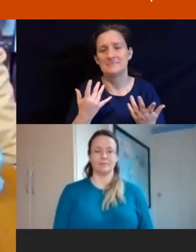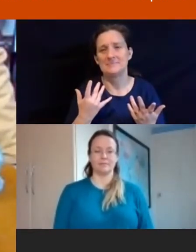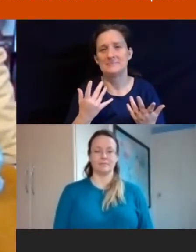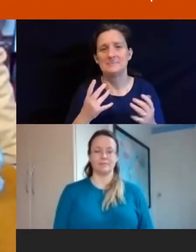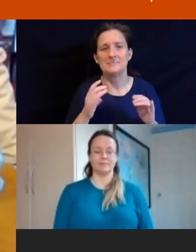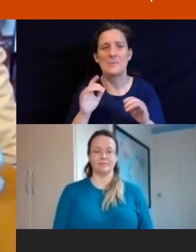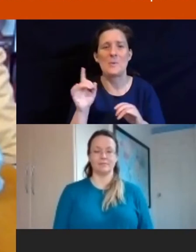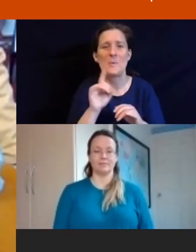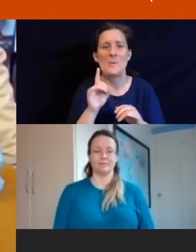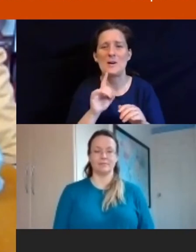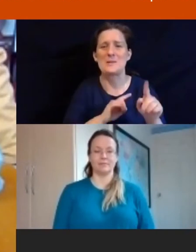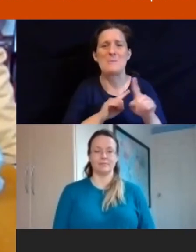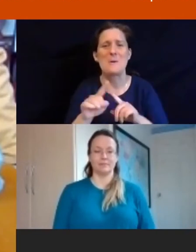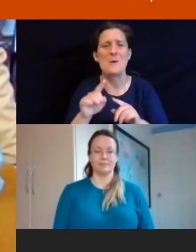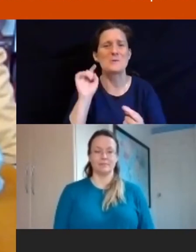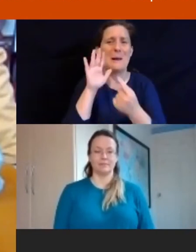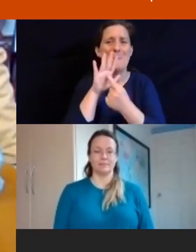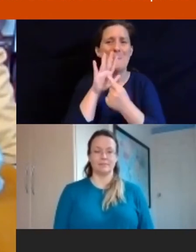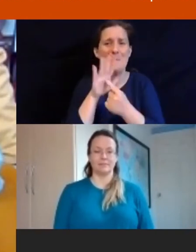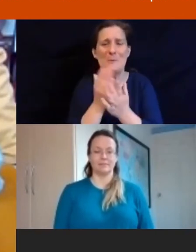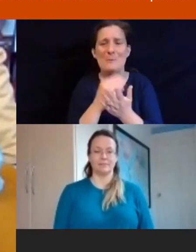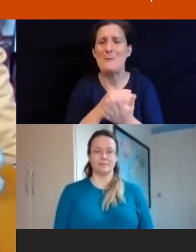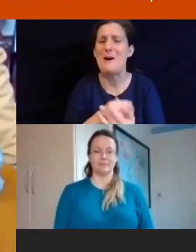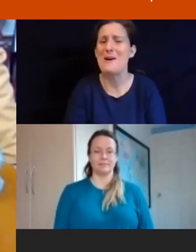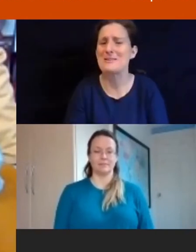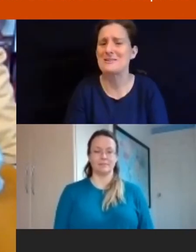is the most important part.